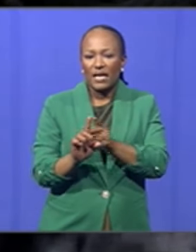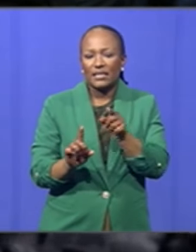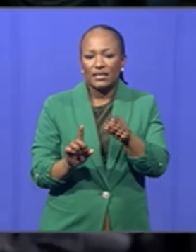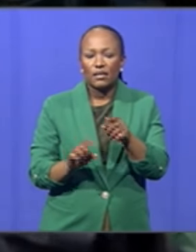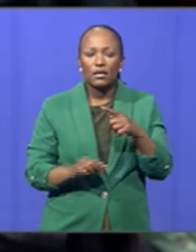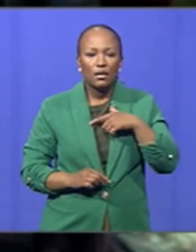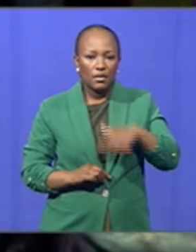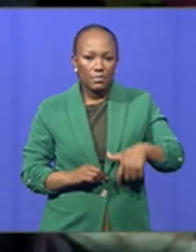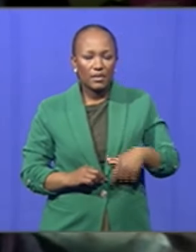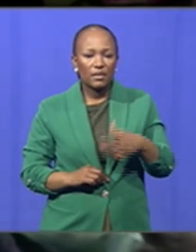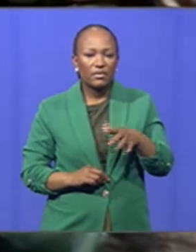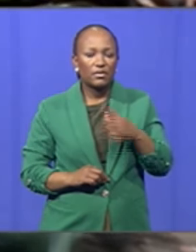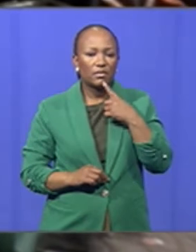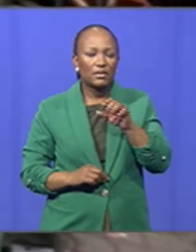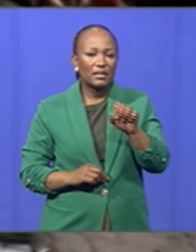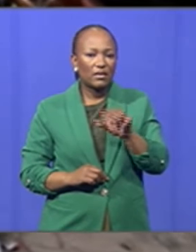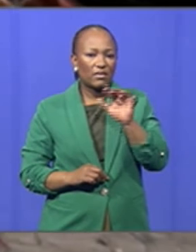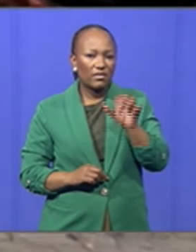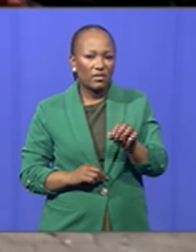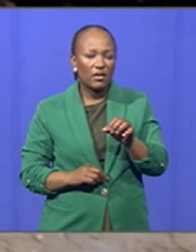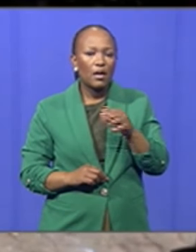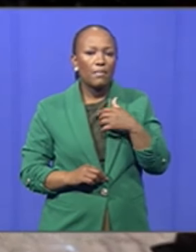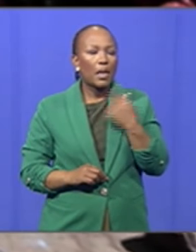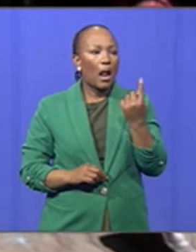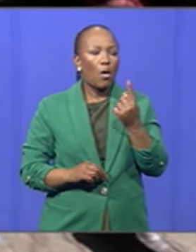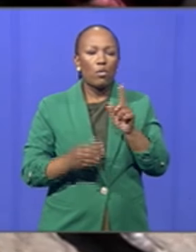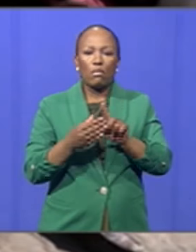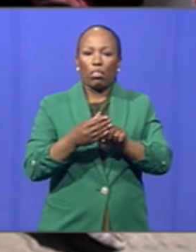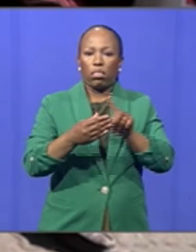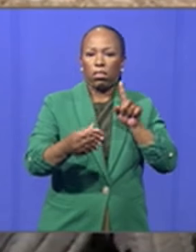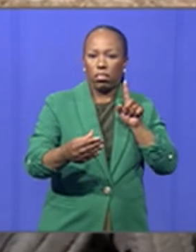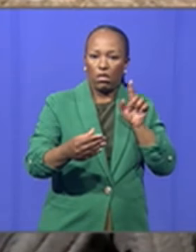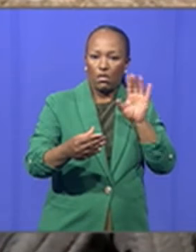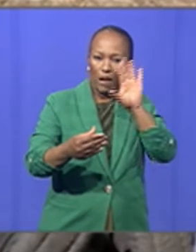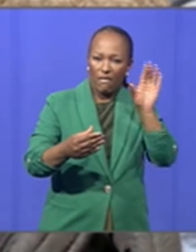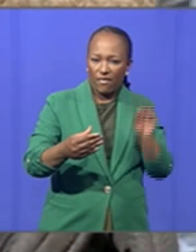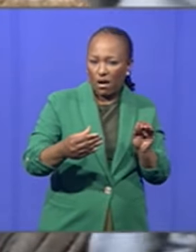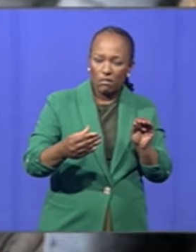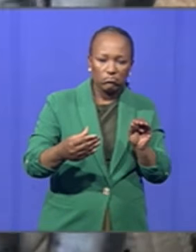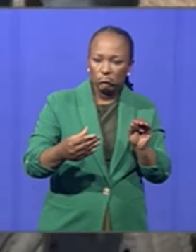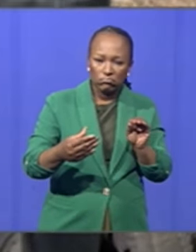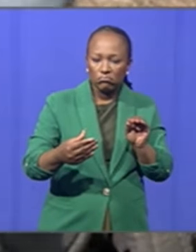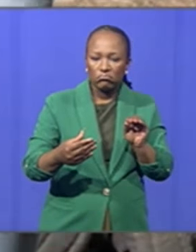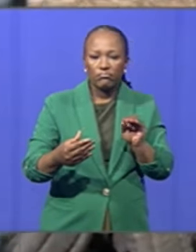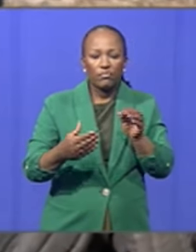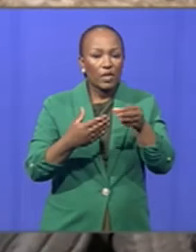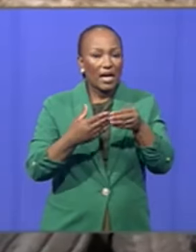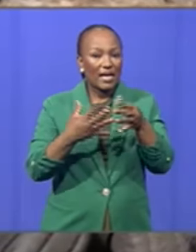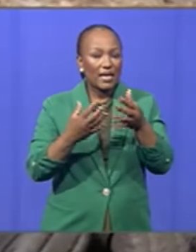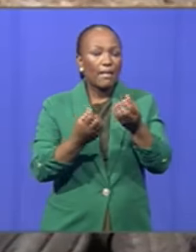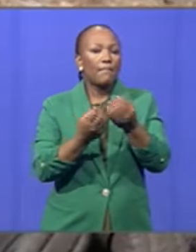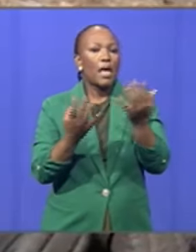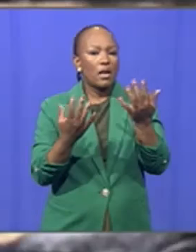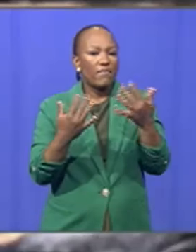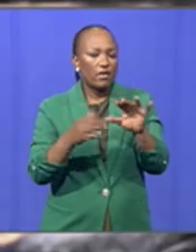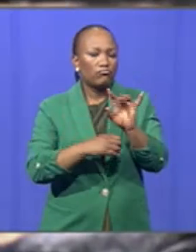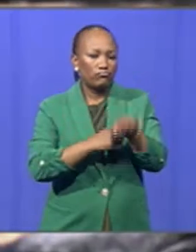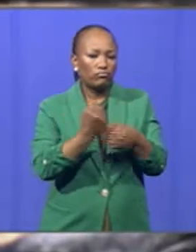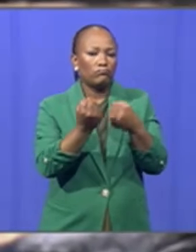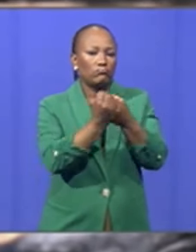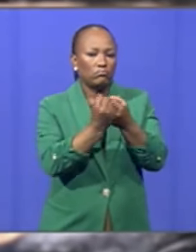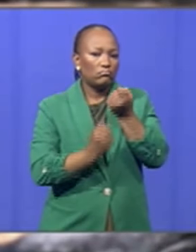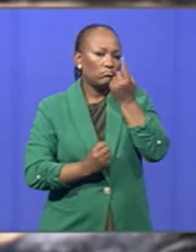gateletše gore Afrika Borwa ga se modulathoko kontinenteng, gomme o re baetapele ba mmalwa ba bontšitše thekgo le kwešišo. Ba bangwe